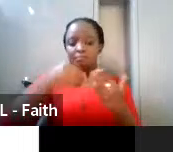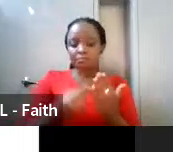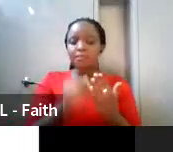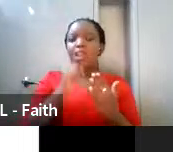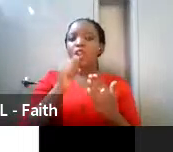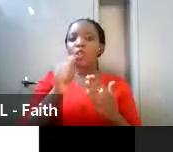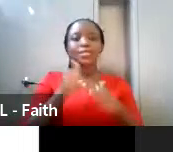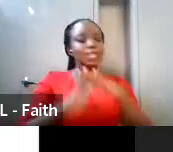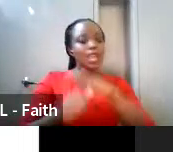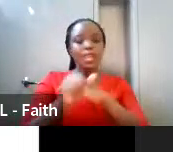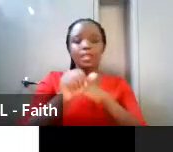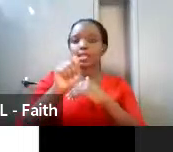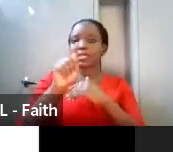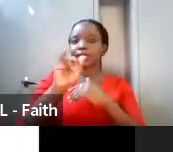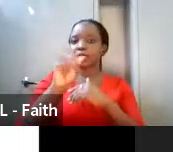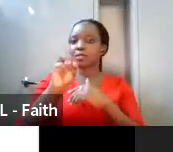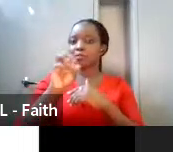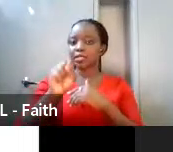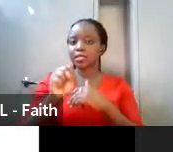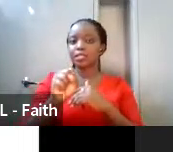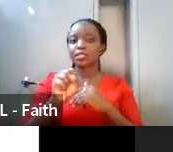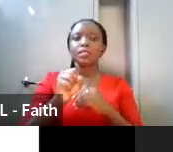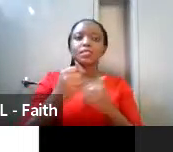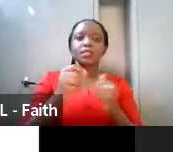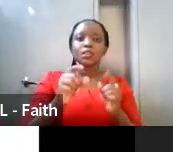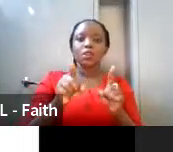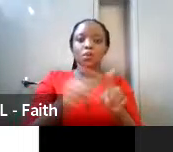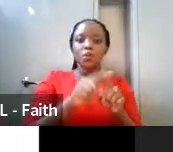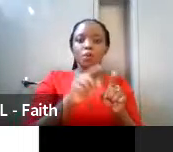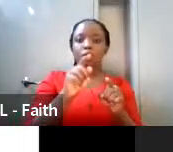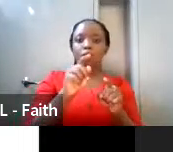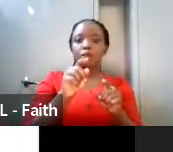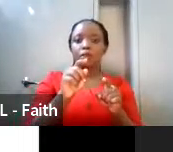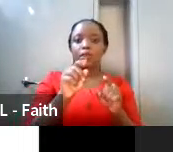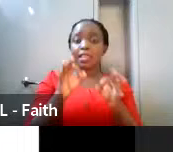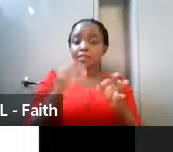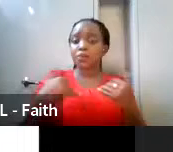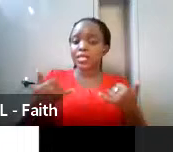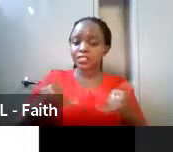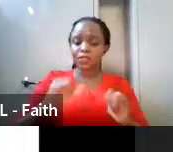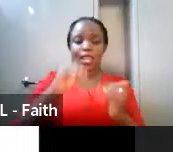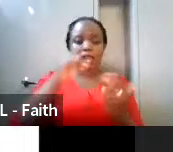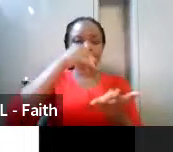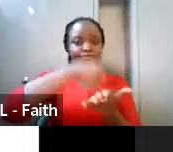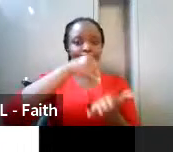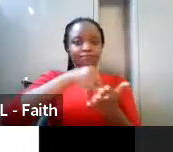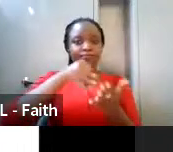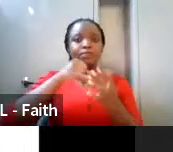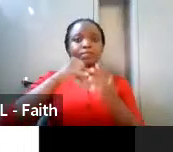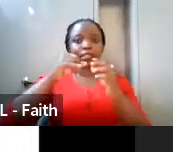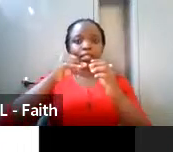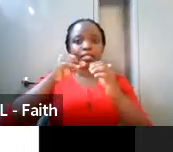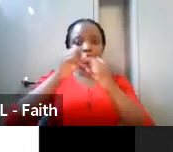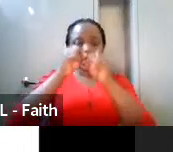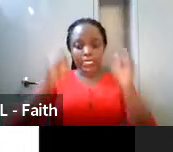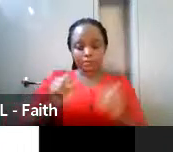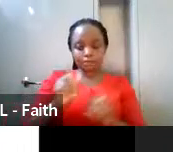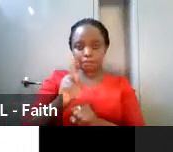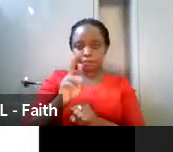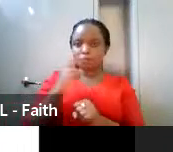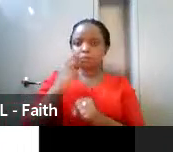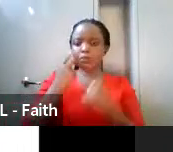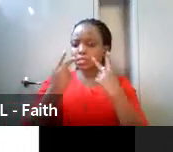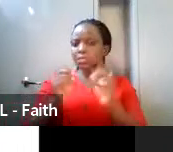eTIMS. Having on Teams, eTIMS, if we put an invoice checker, it's showing all details. So how do we